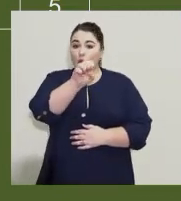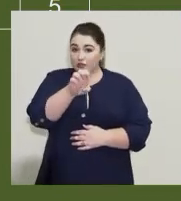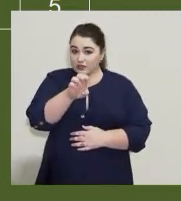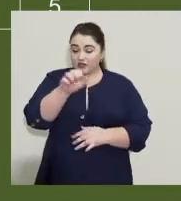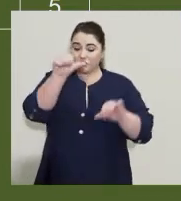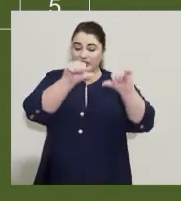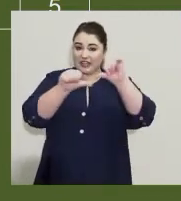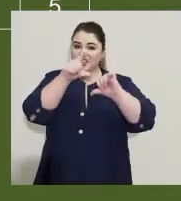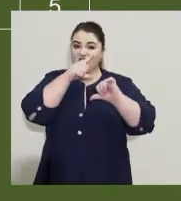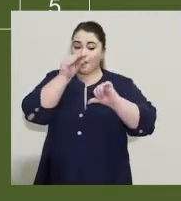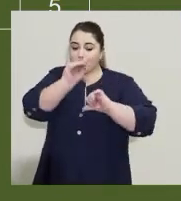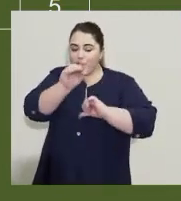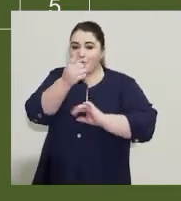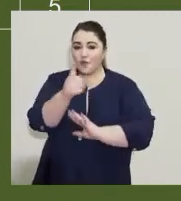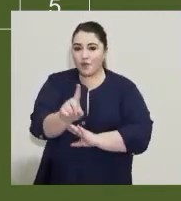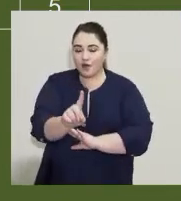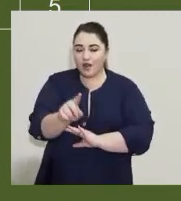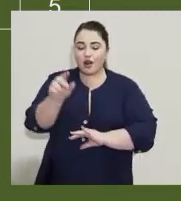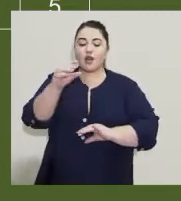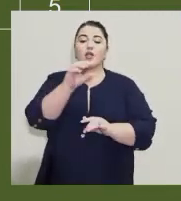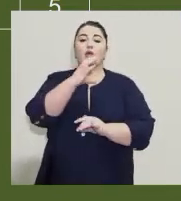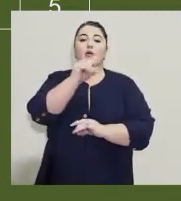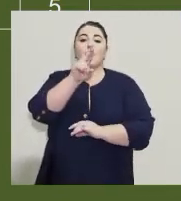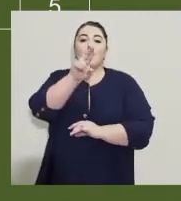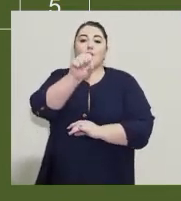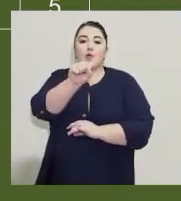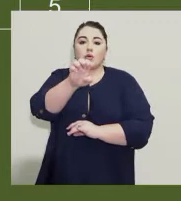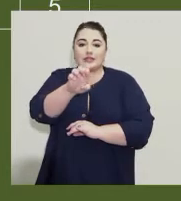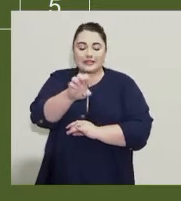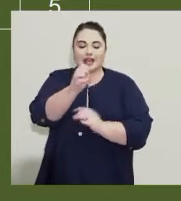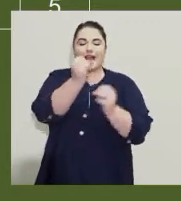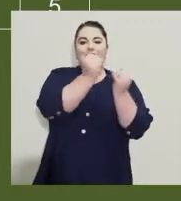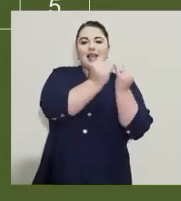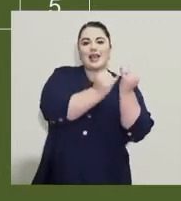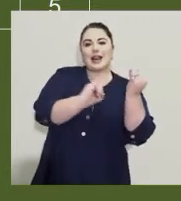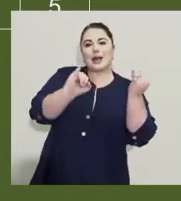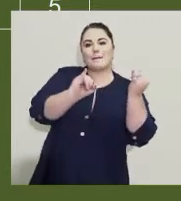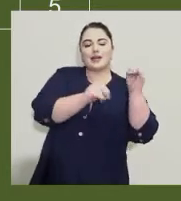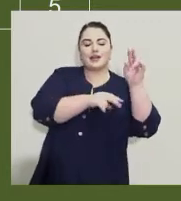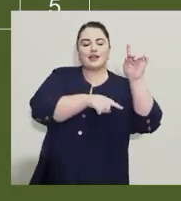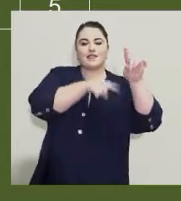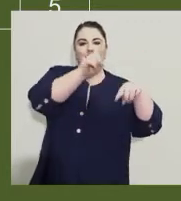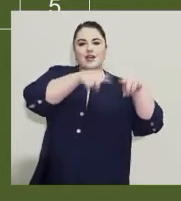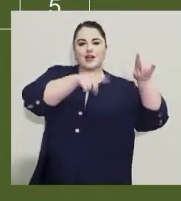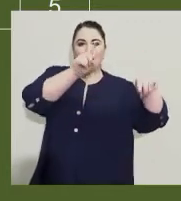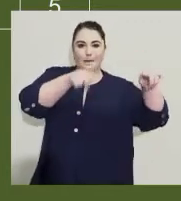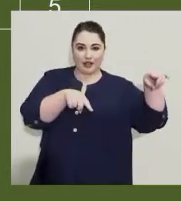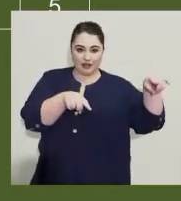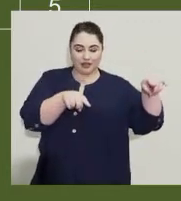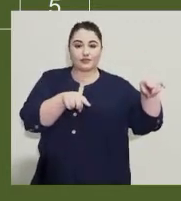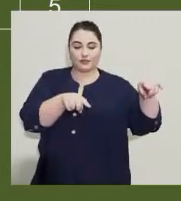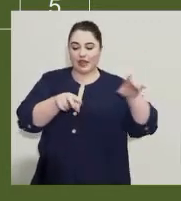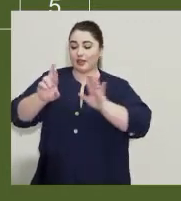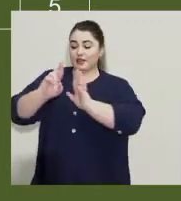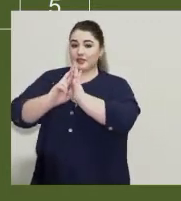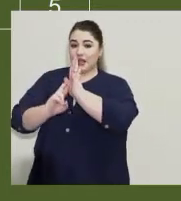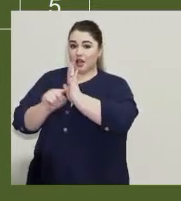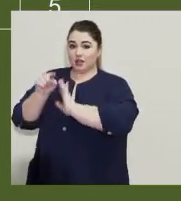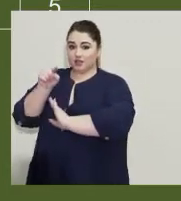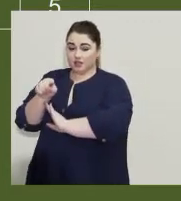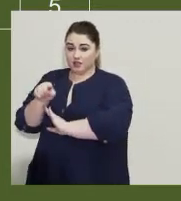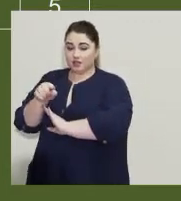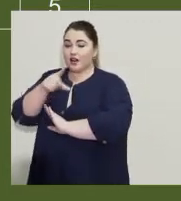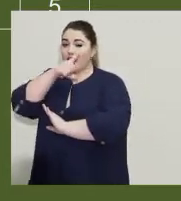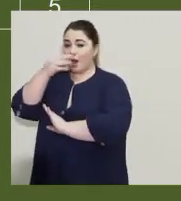call the cause in science? The cause is always called the independent variable. And